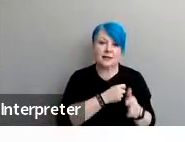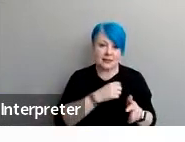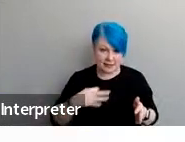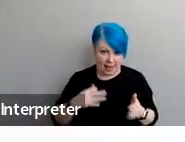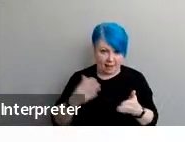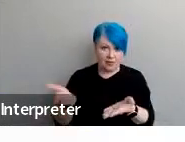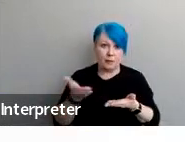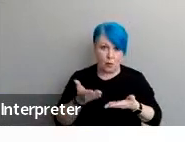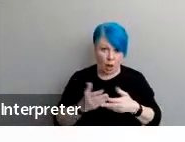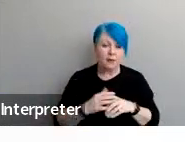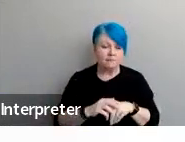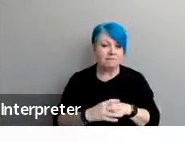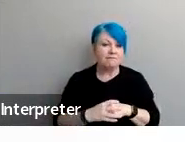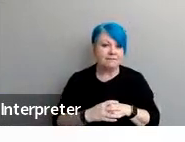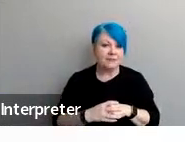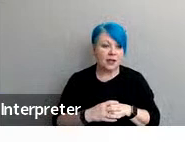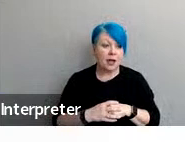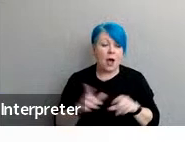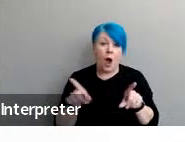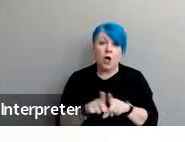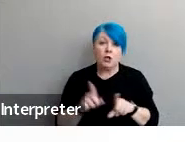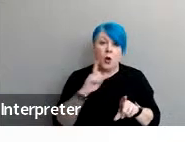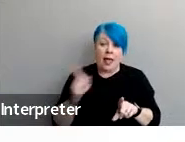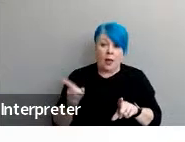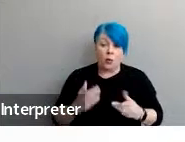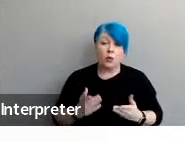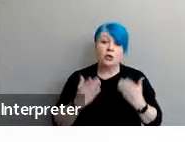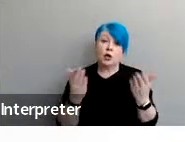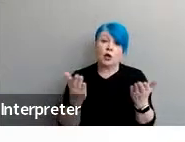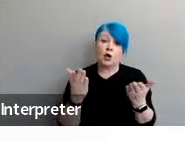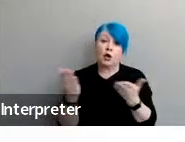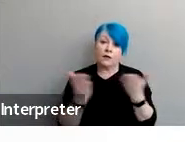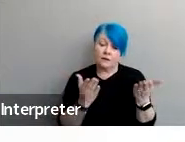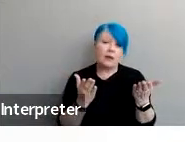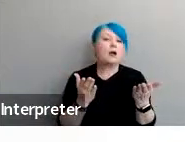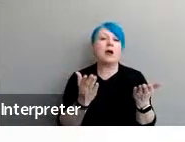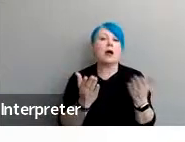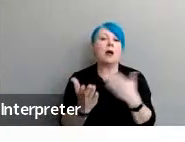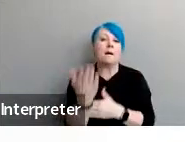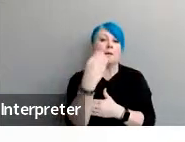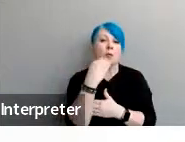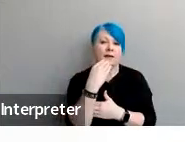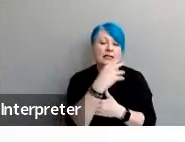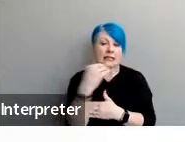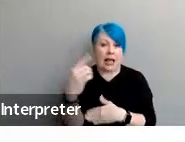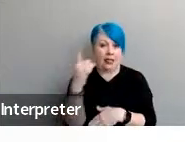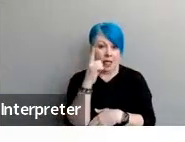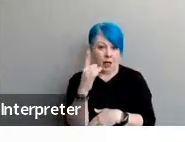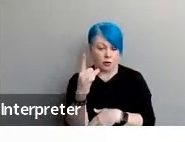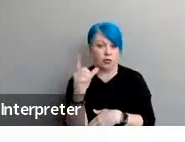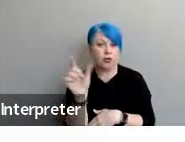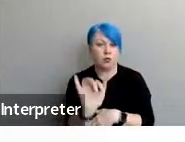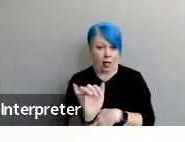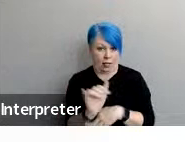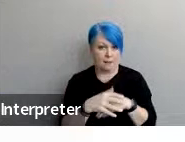again. And then, of course, serve breakfast and lunch. That is feedback that we continually hear that is nice for our students.